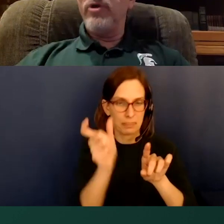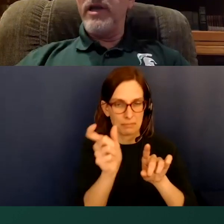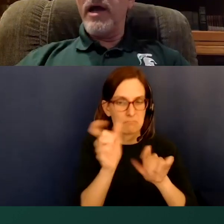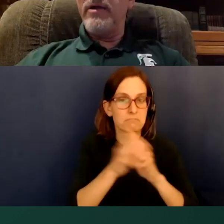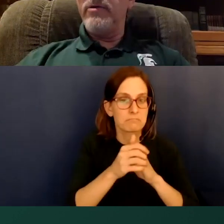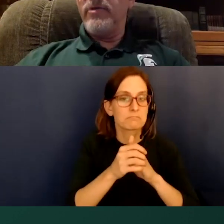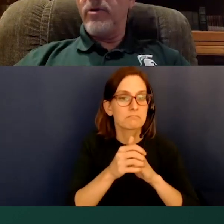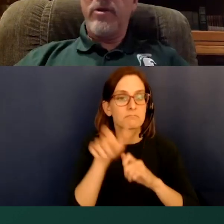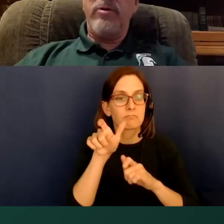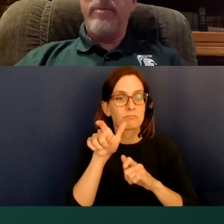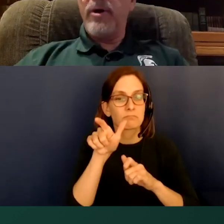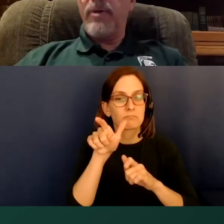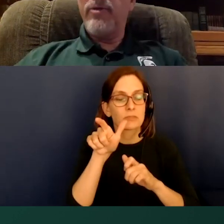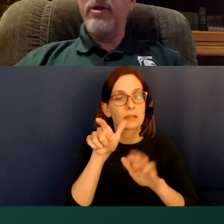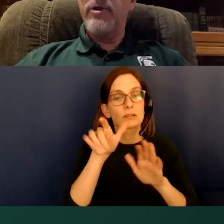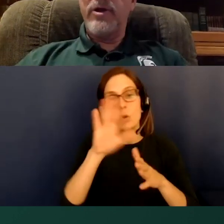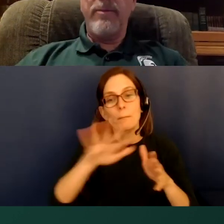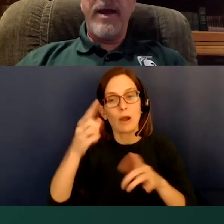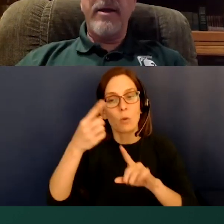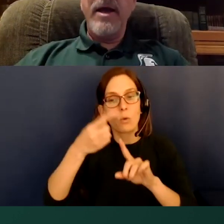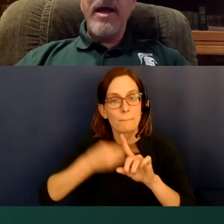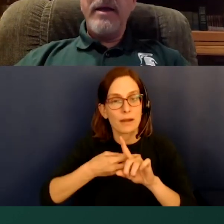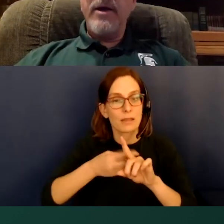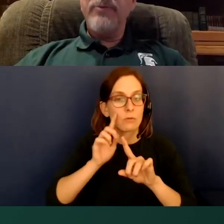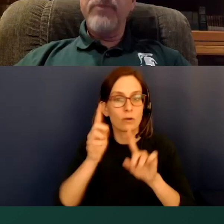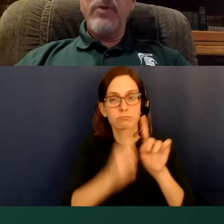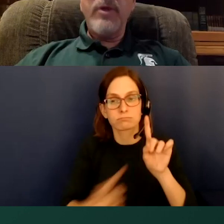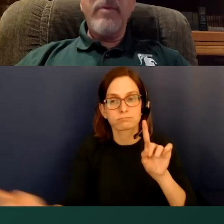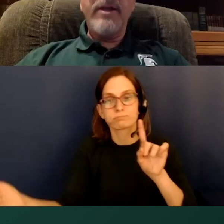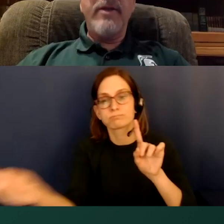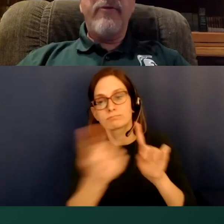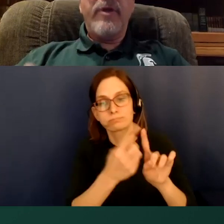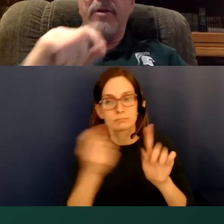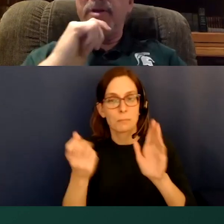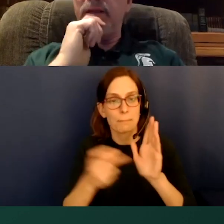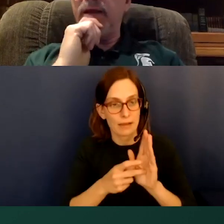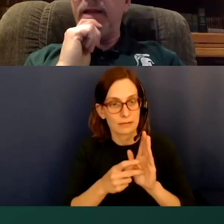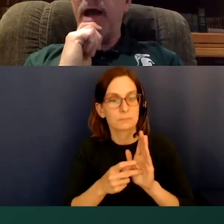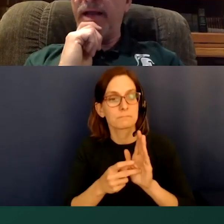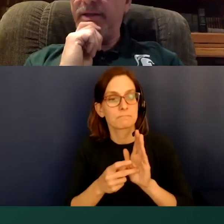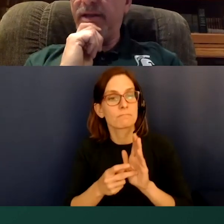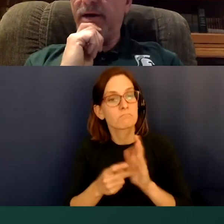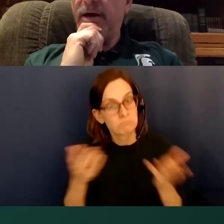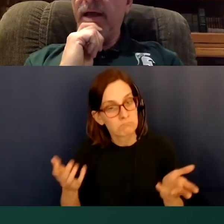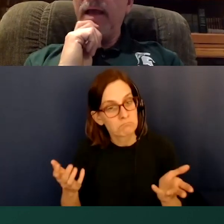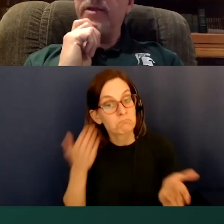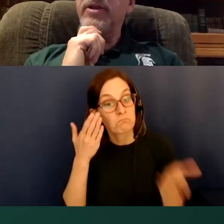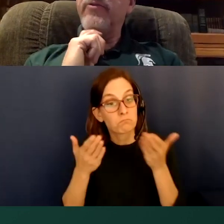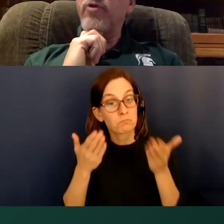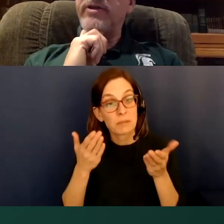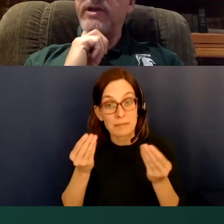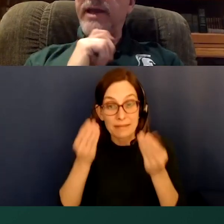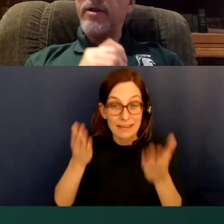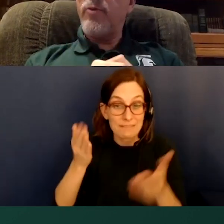in 29, or sorry, so in about a month, it's going to come back. Now, this might give somebody an idea. Instead